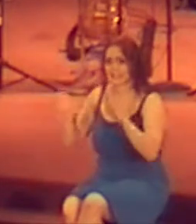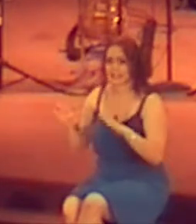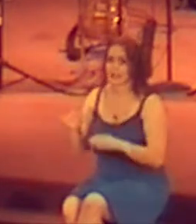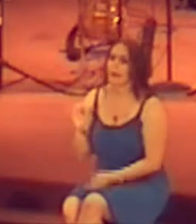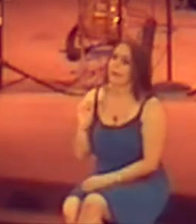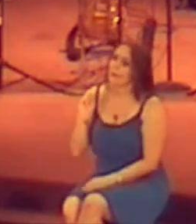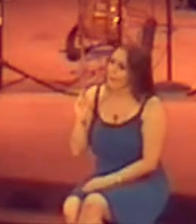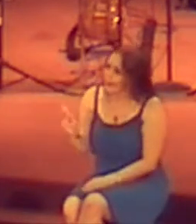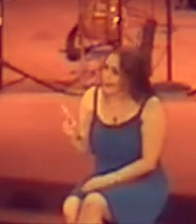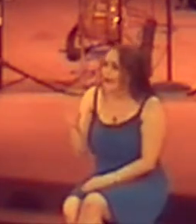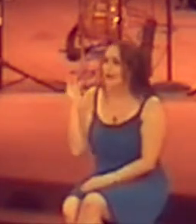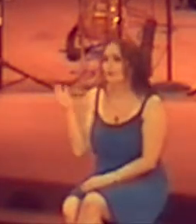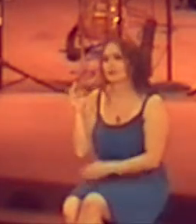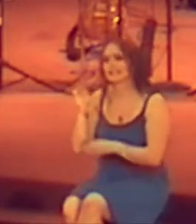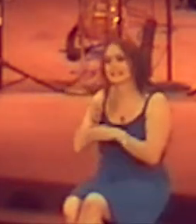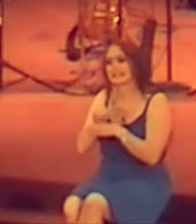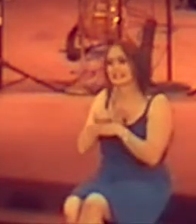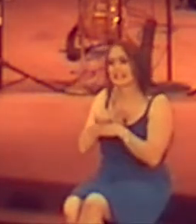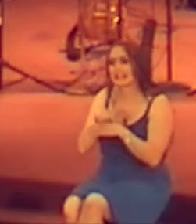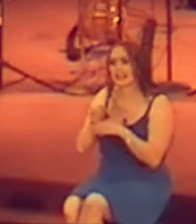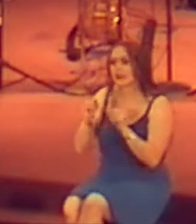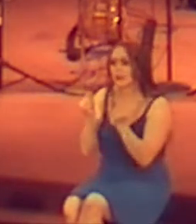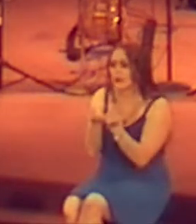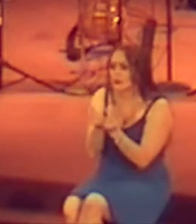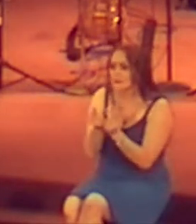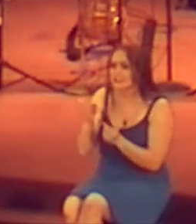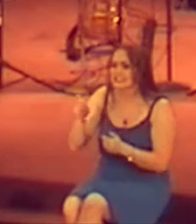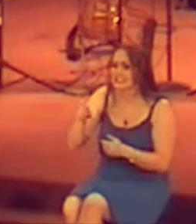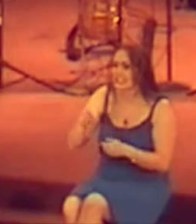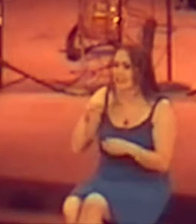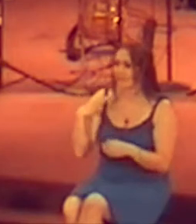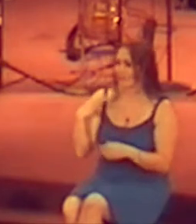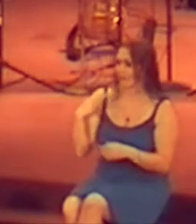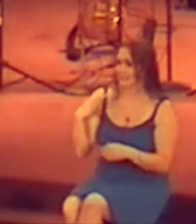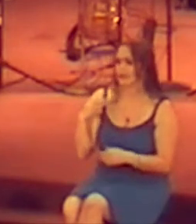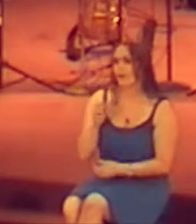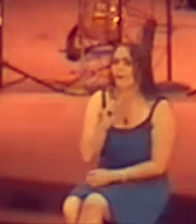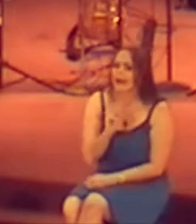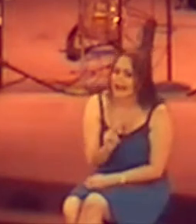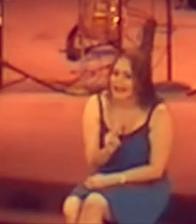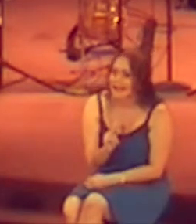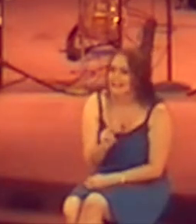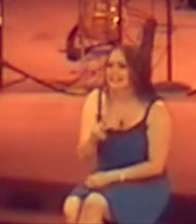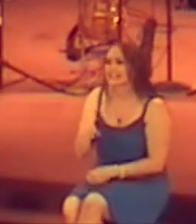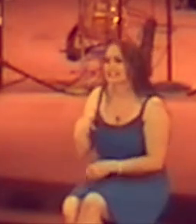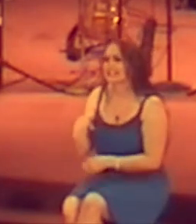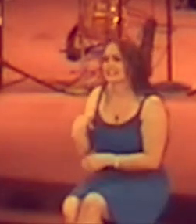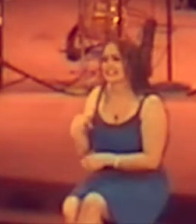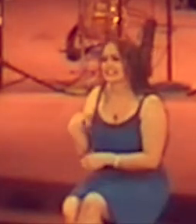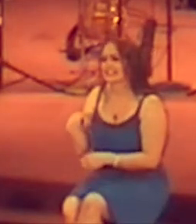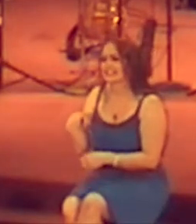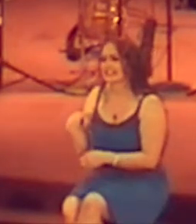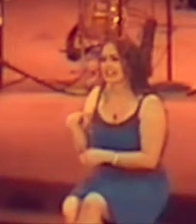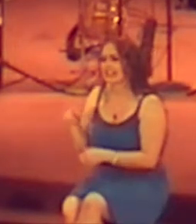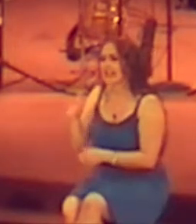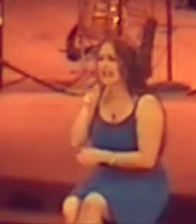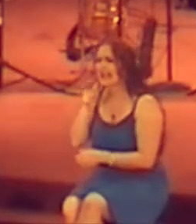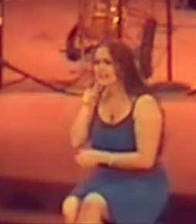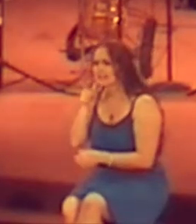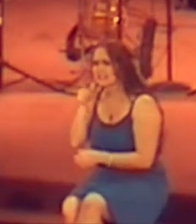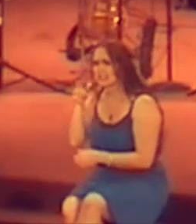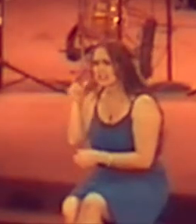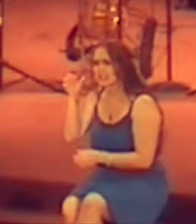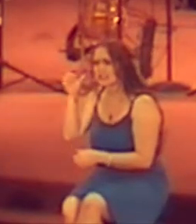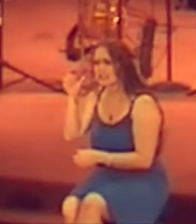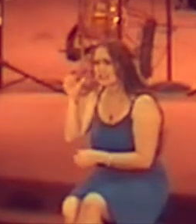Wednesday night youth groups needed volunteers. And I said, okay. The cafeteria lady accidentally broke her leg and needed